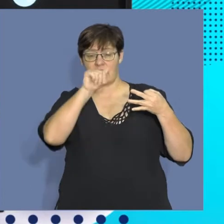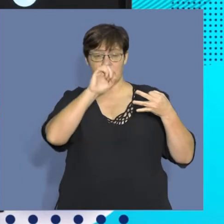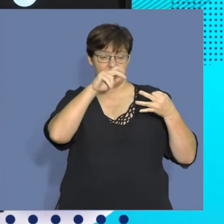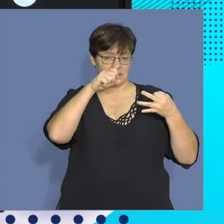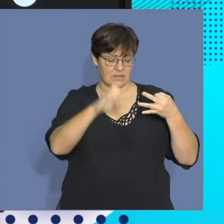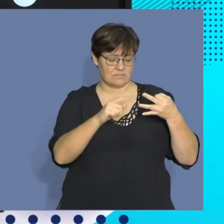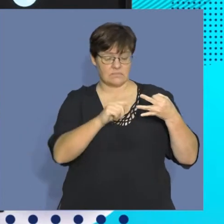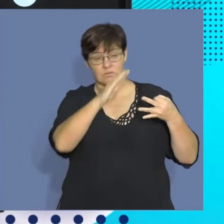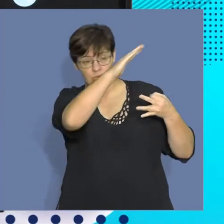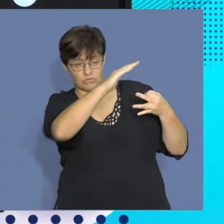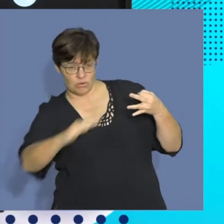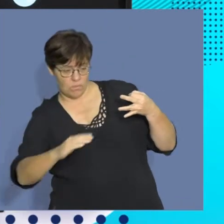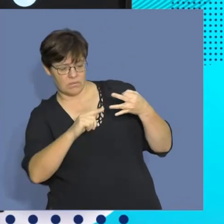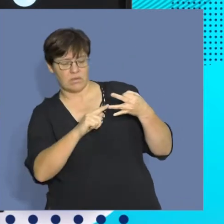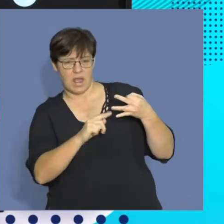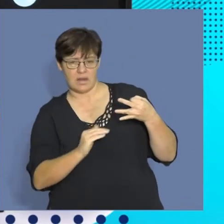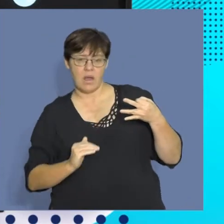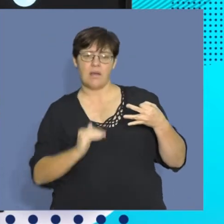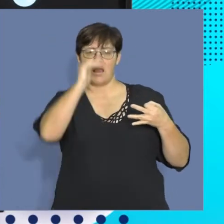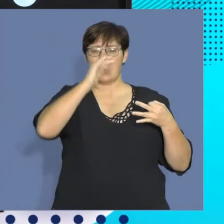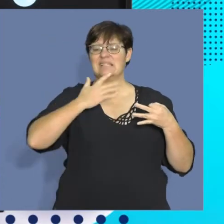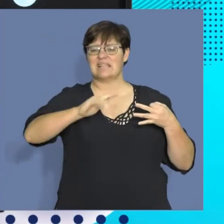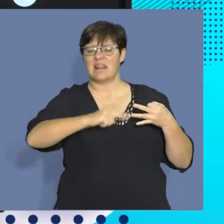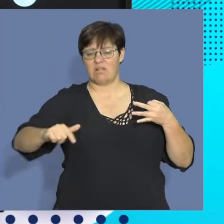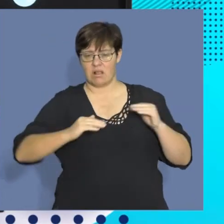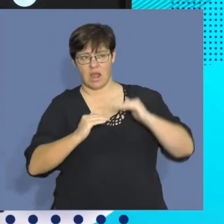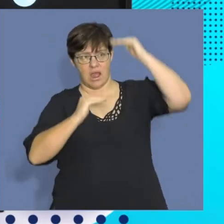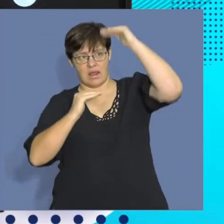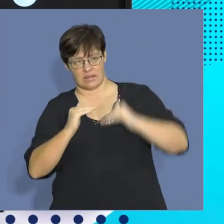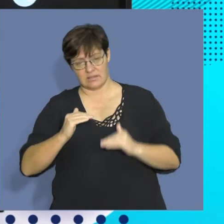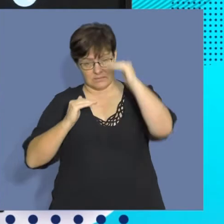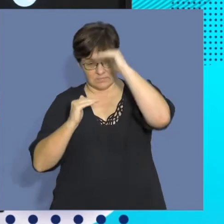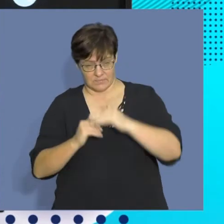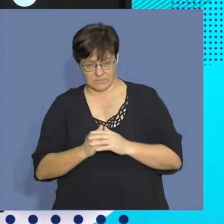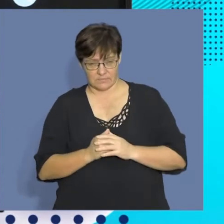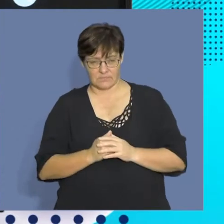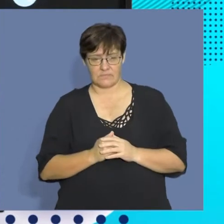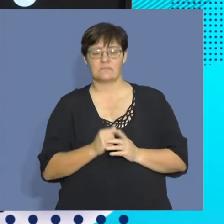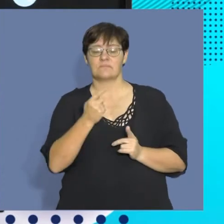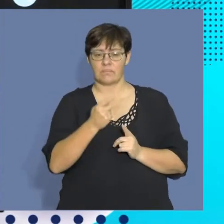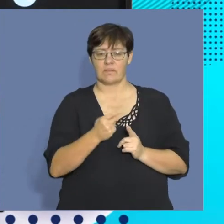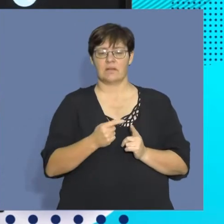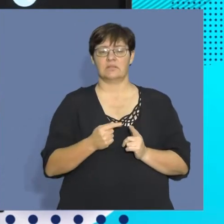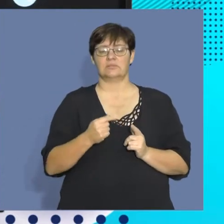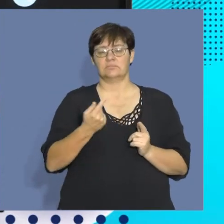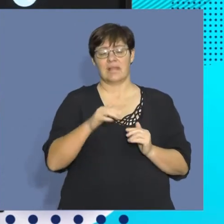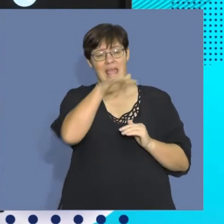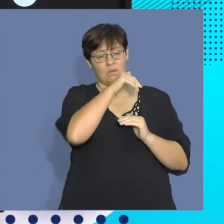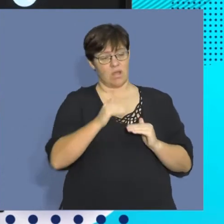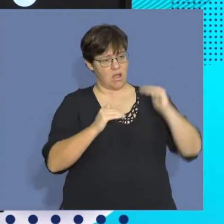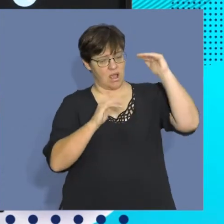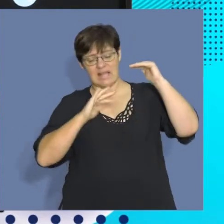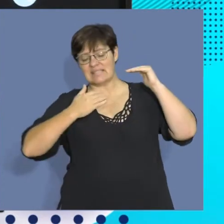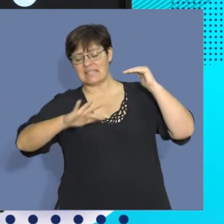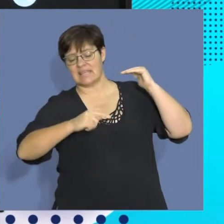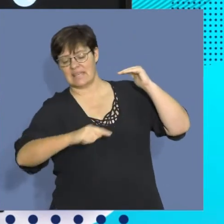was aspect, slope, and altitude. And so if we look at altitude, again, altitude refers to the level of